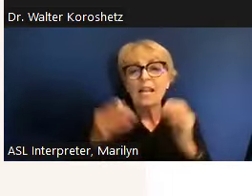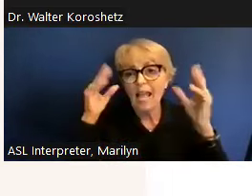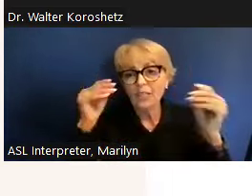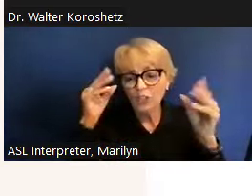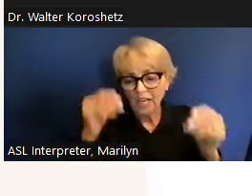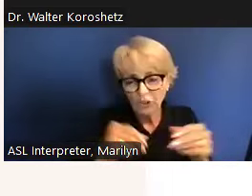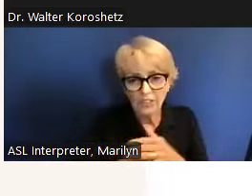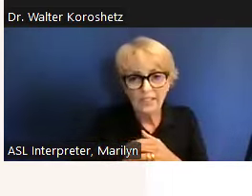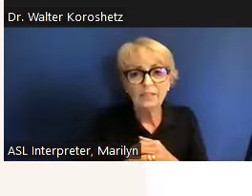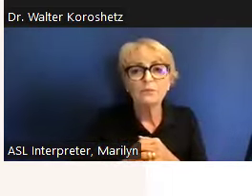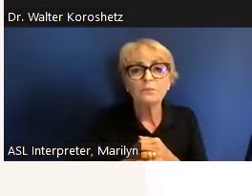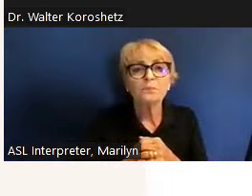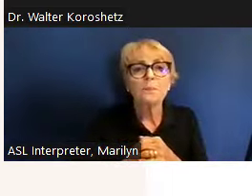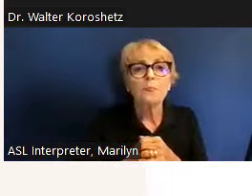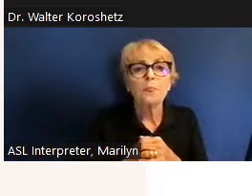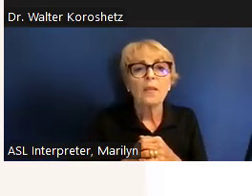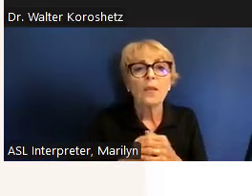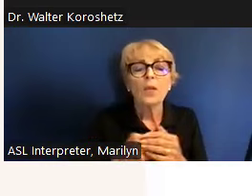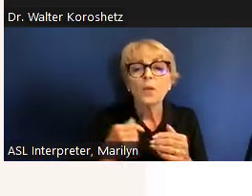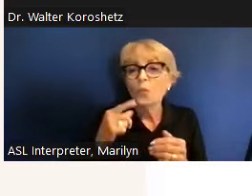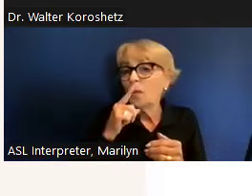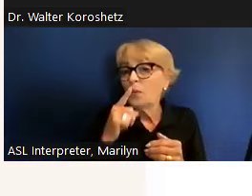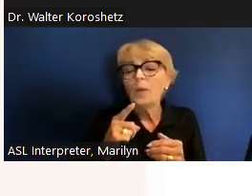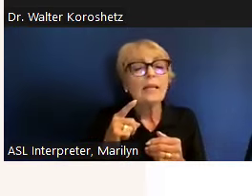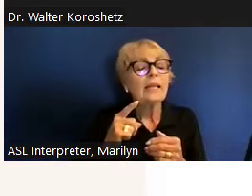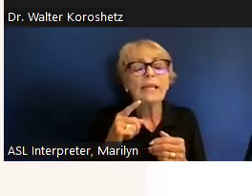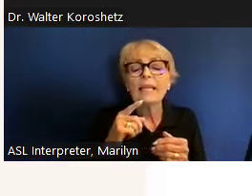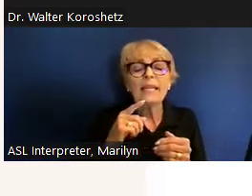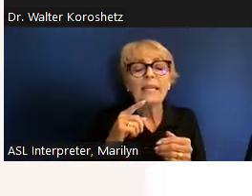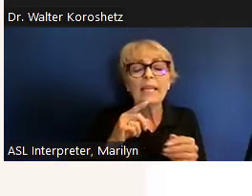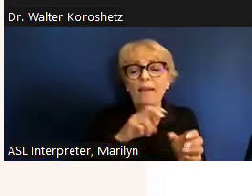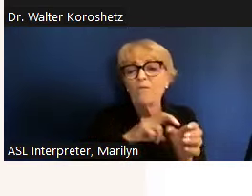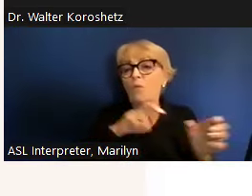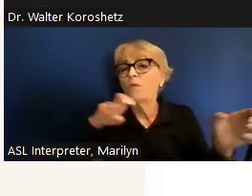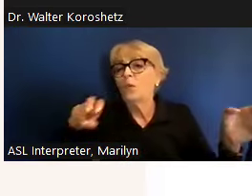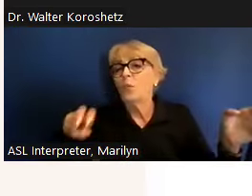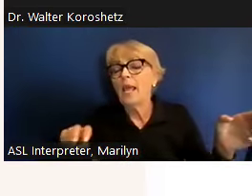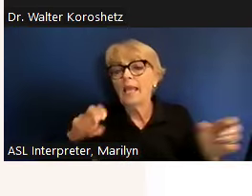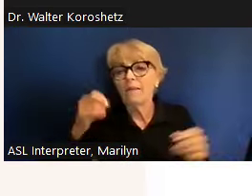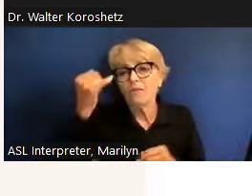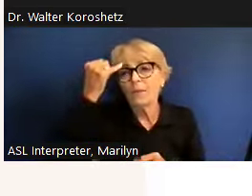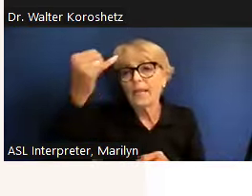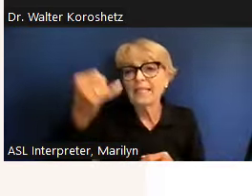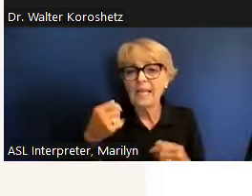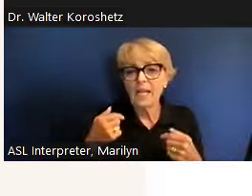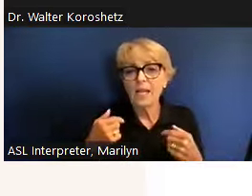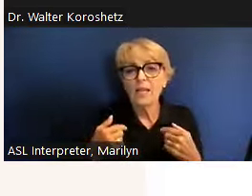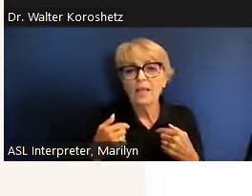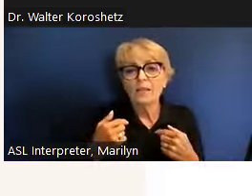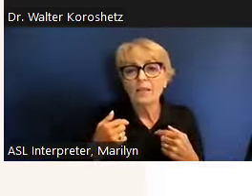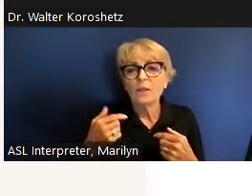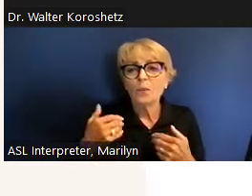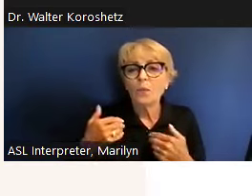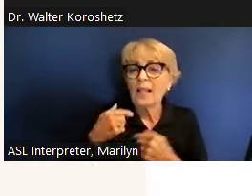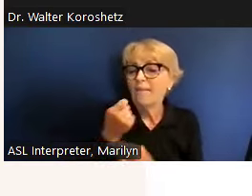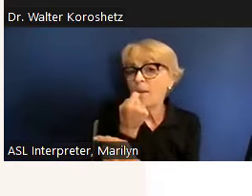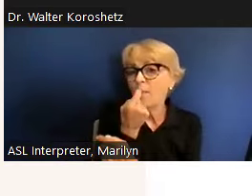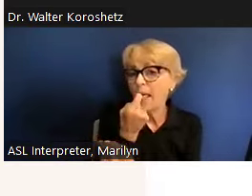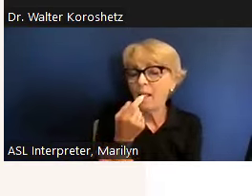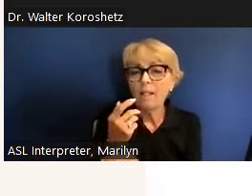education. We've really moved away from this idea that we're going to have a pill or a